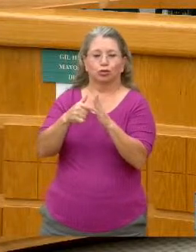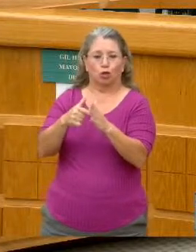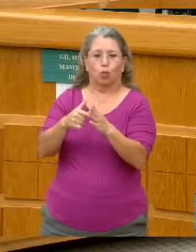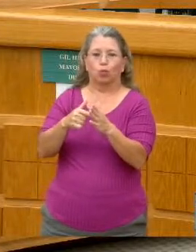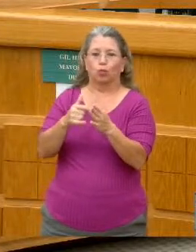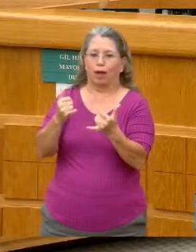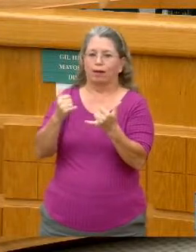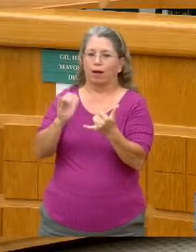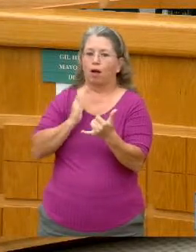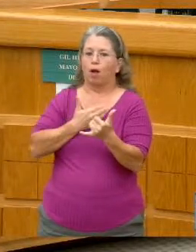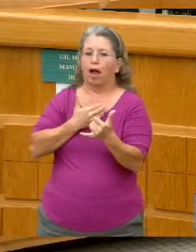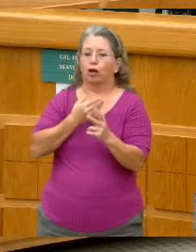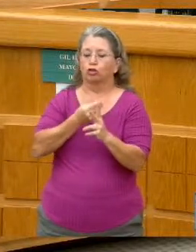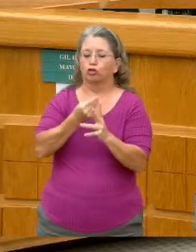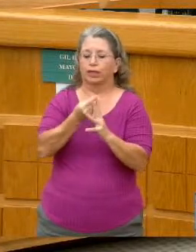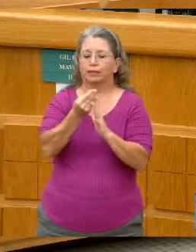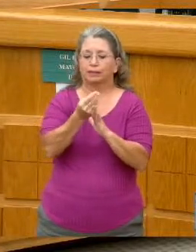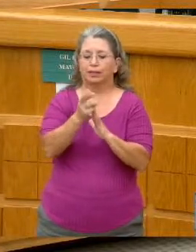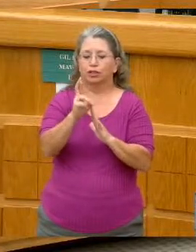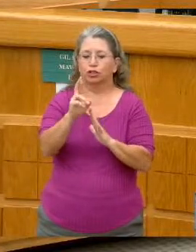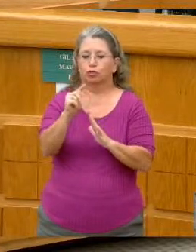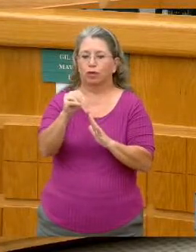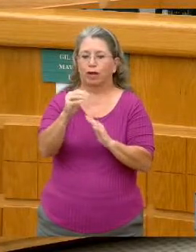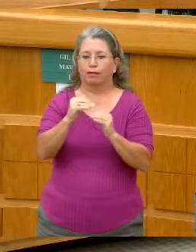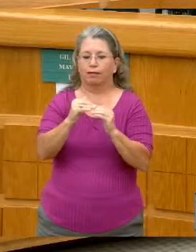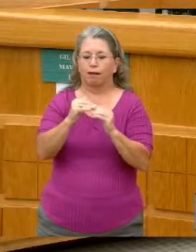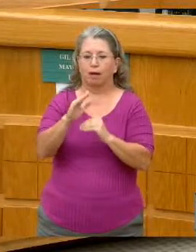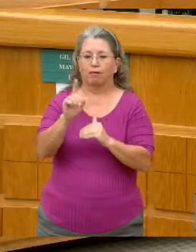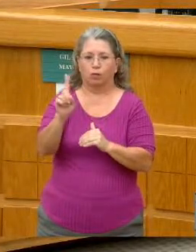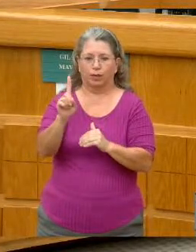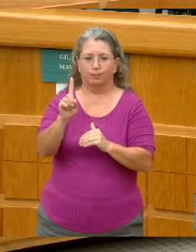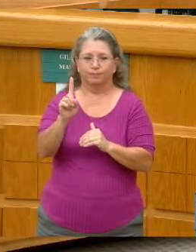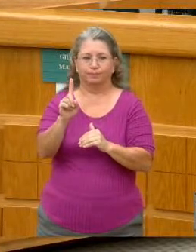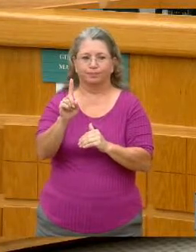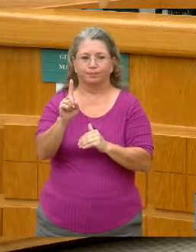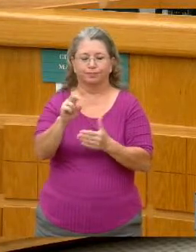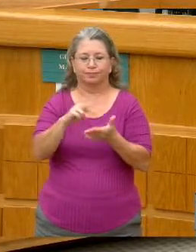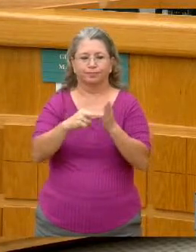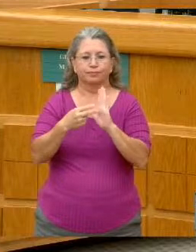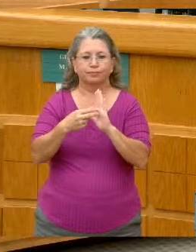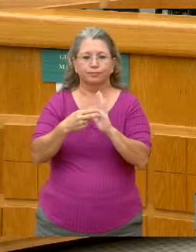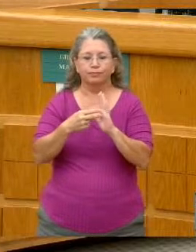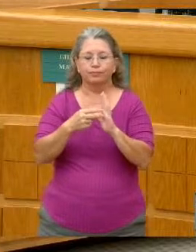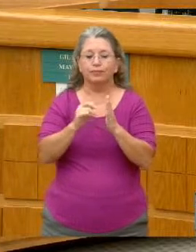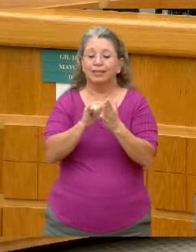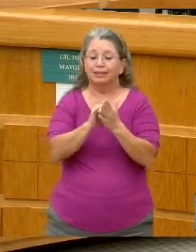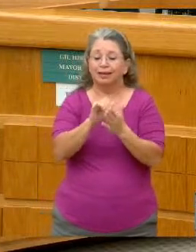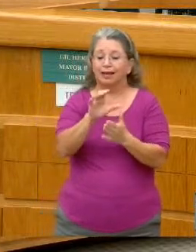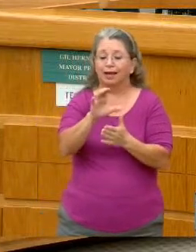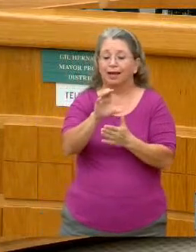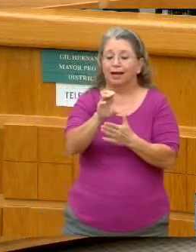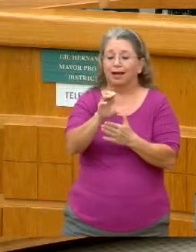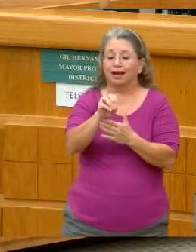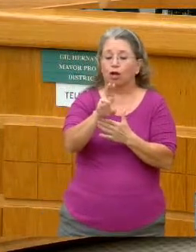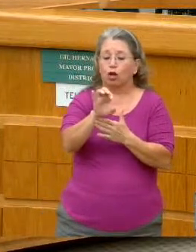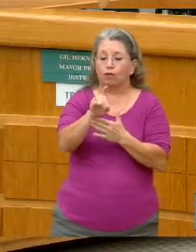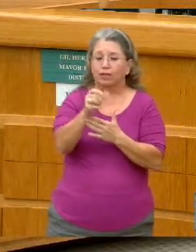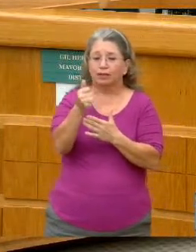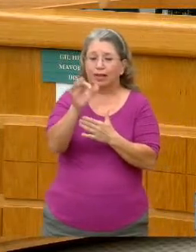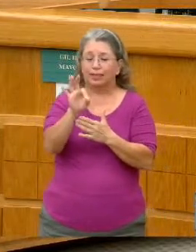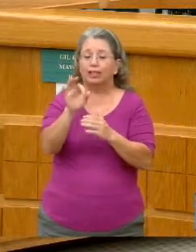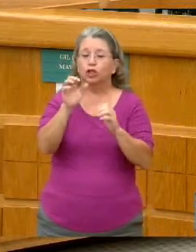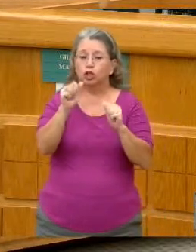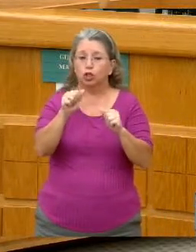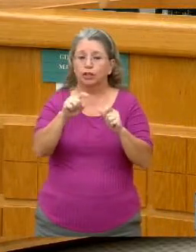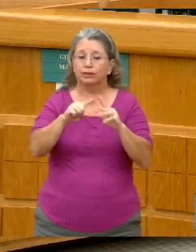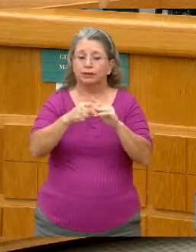above 1. So what that means is that that model is predicting that COVID-19 could be starting to spread. It's a